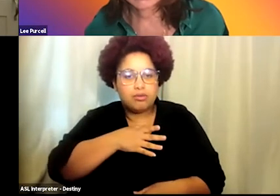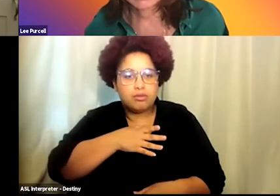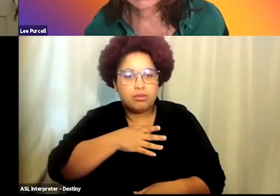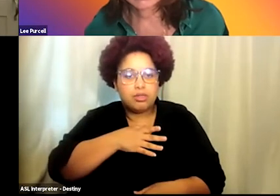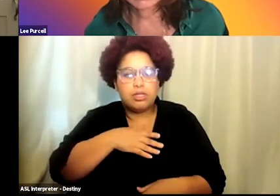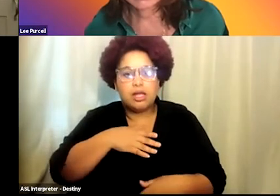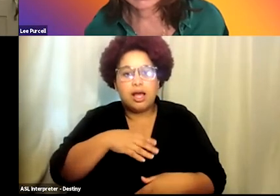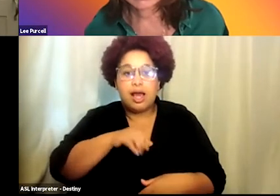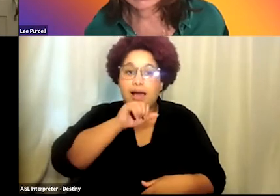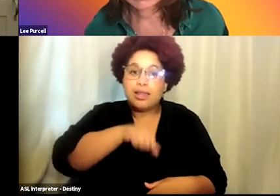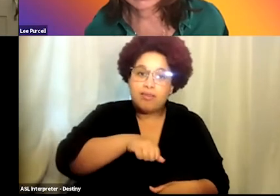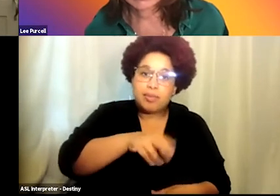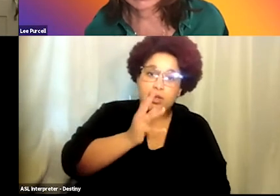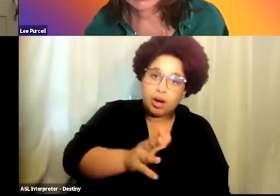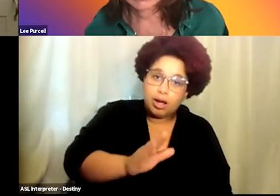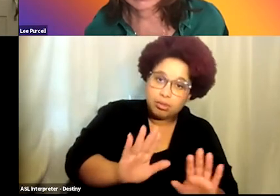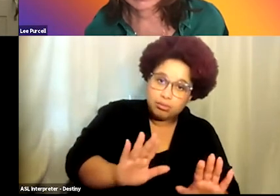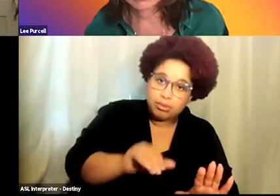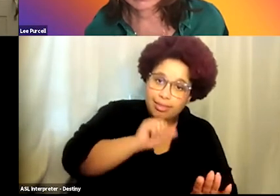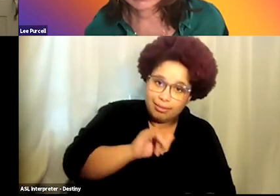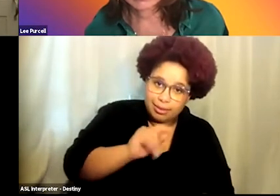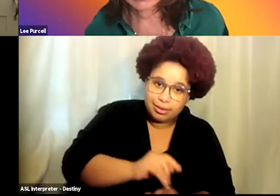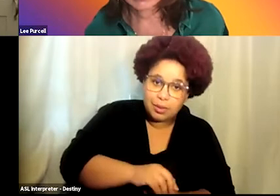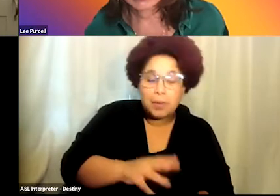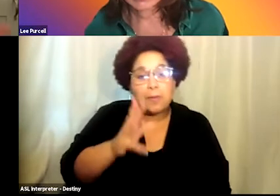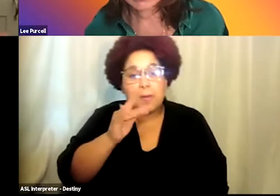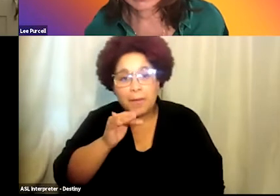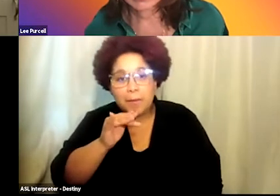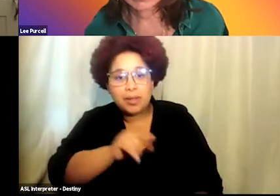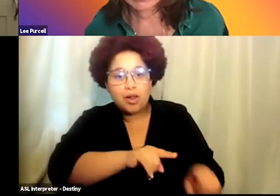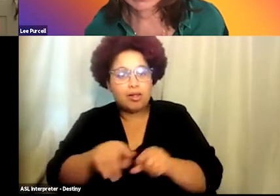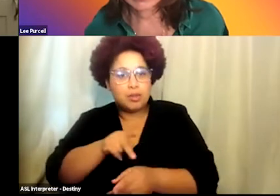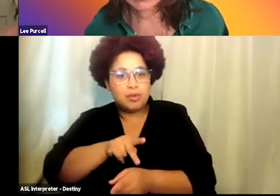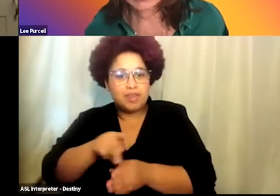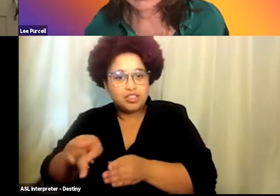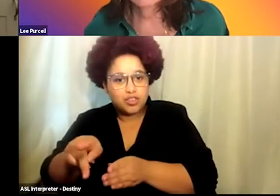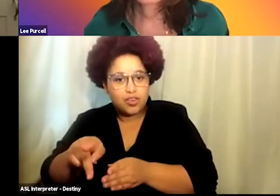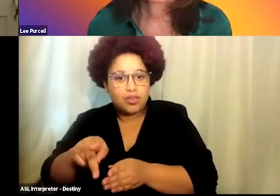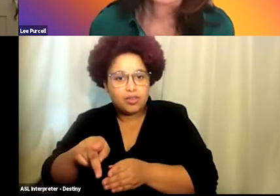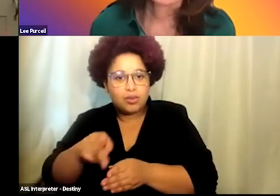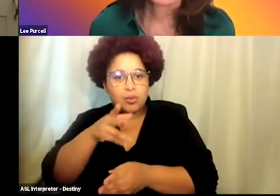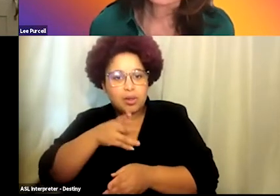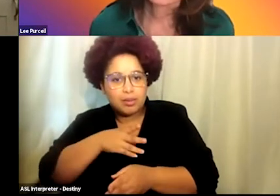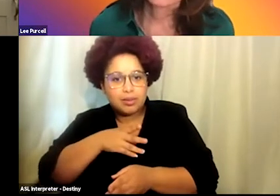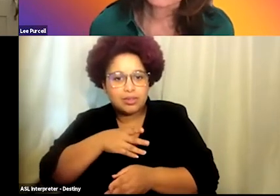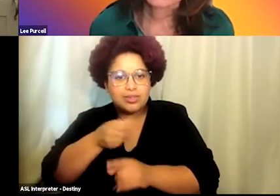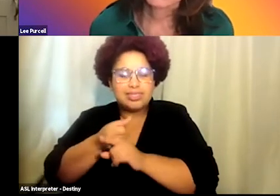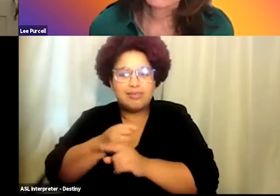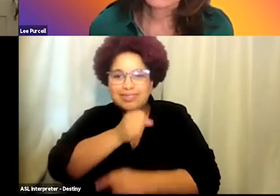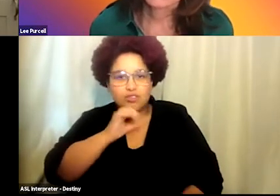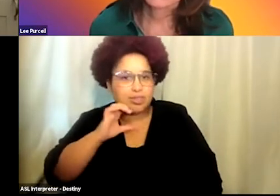know, I love being the grandma, don't get me wrong, or the mother, but be a professional woman that's a senior as